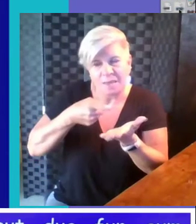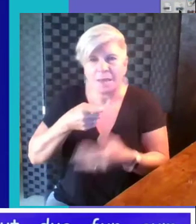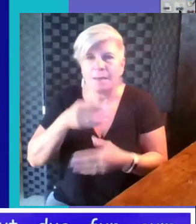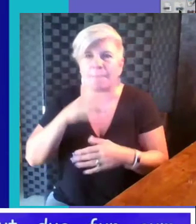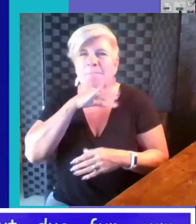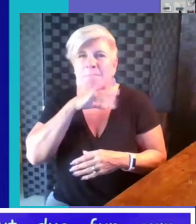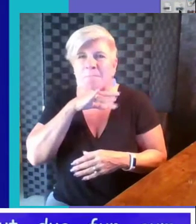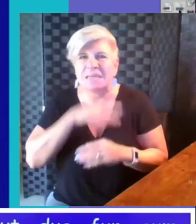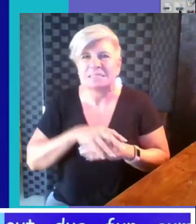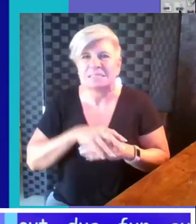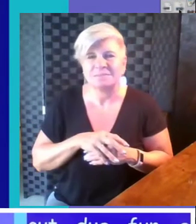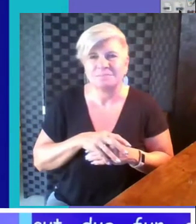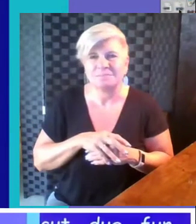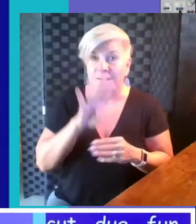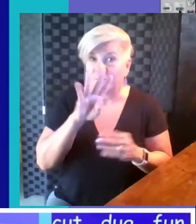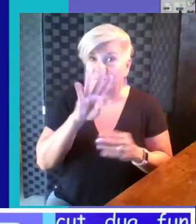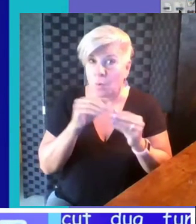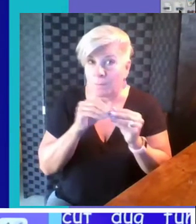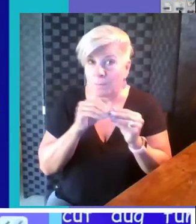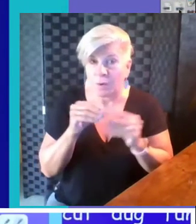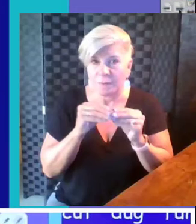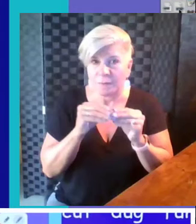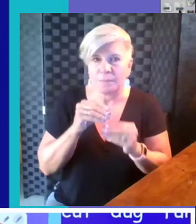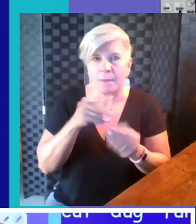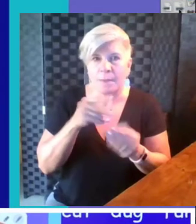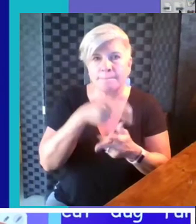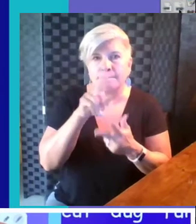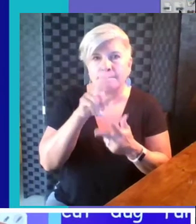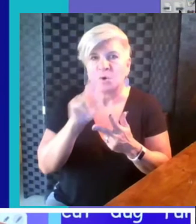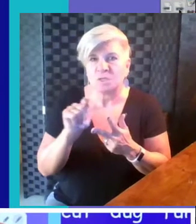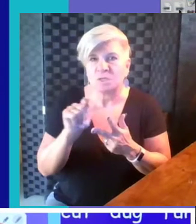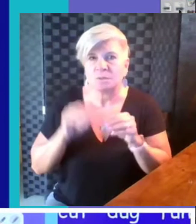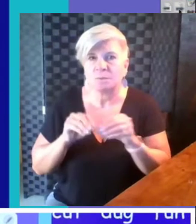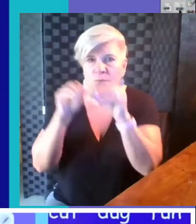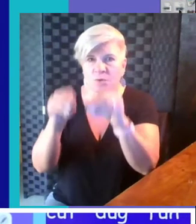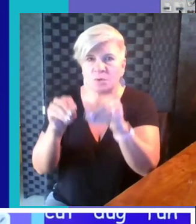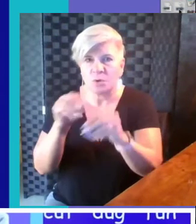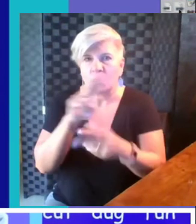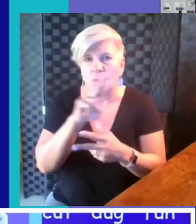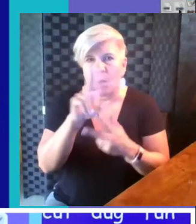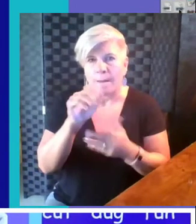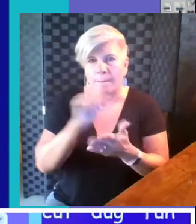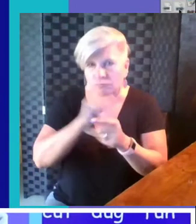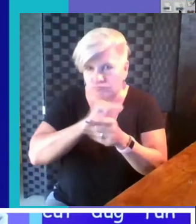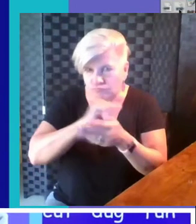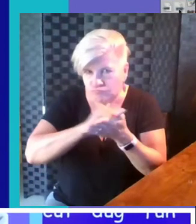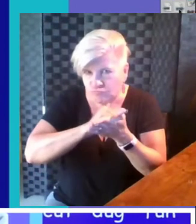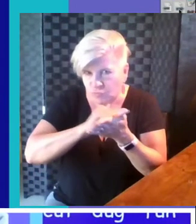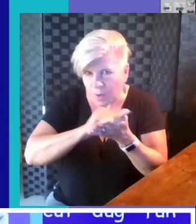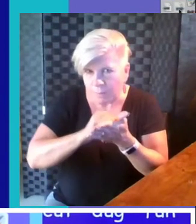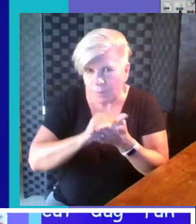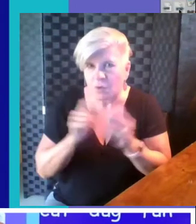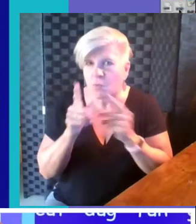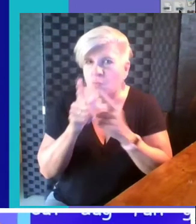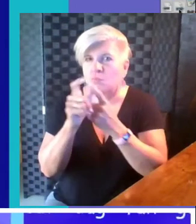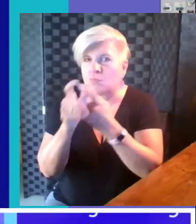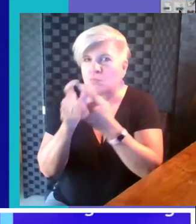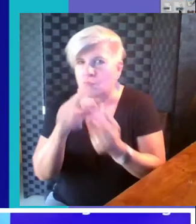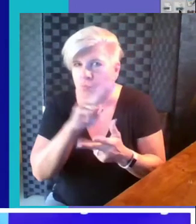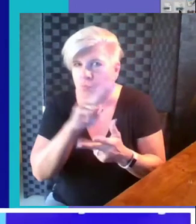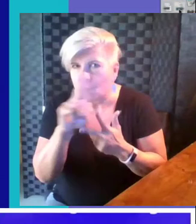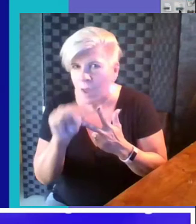mud. Only 4 words left. Put, rub,